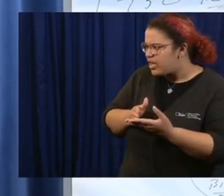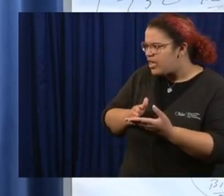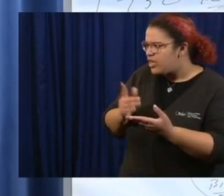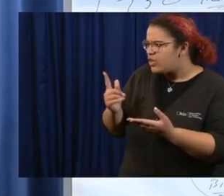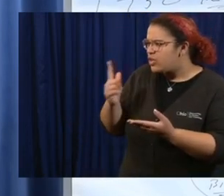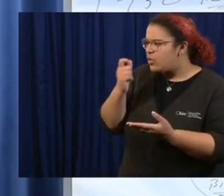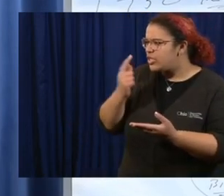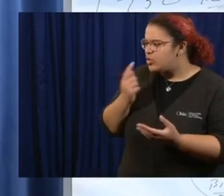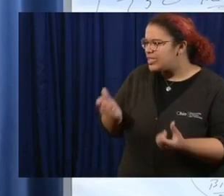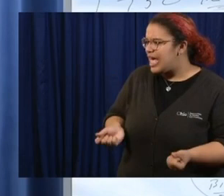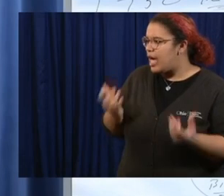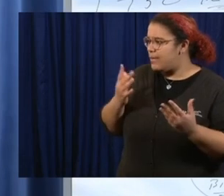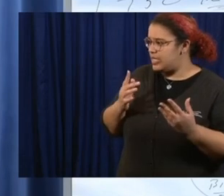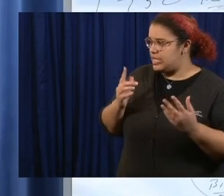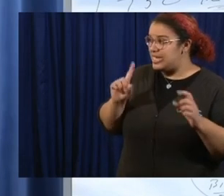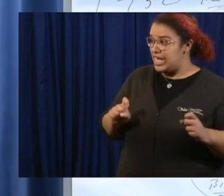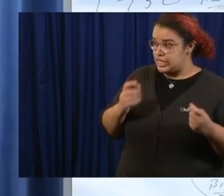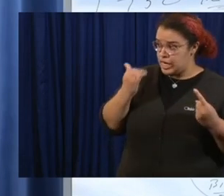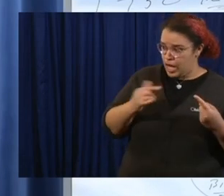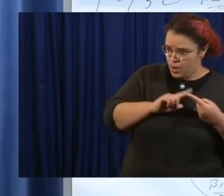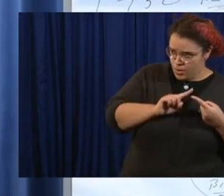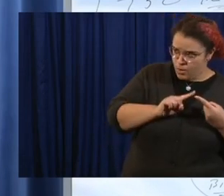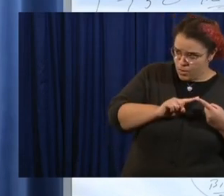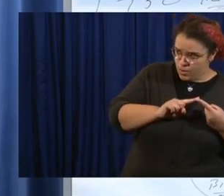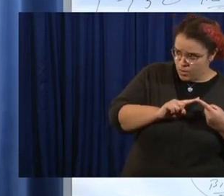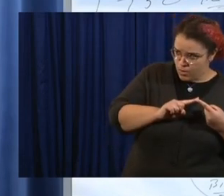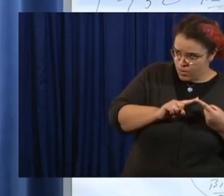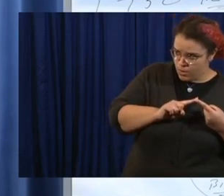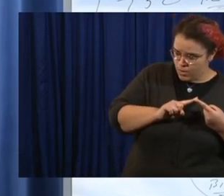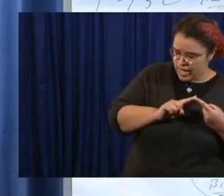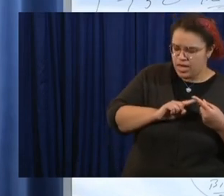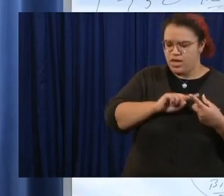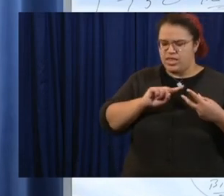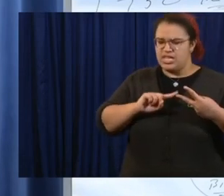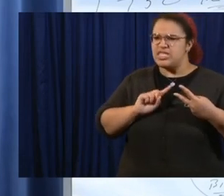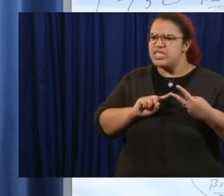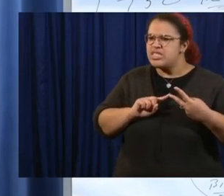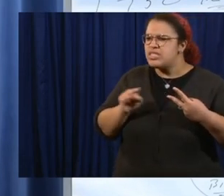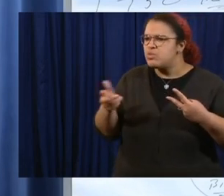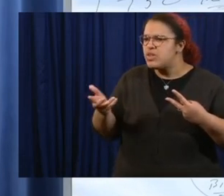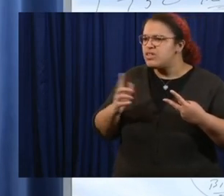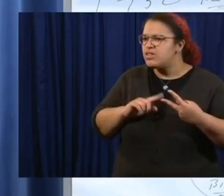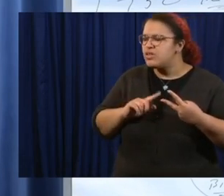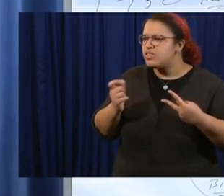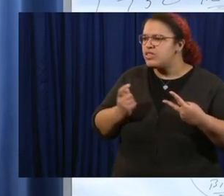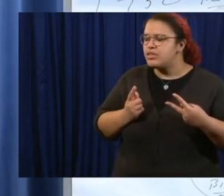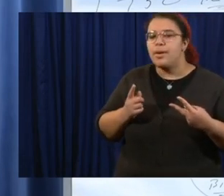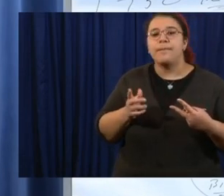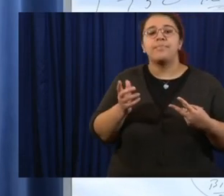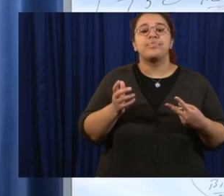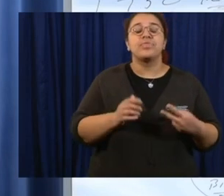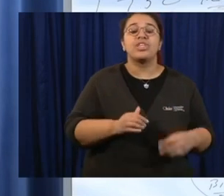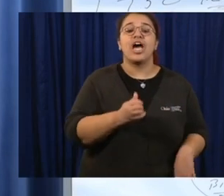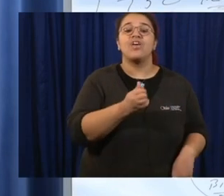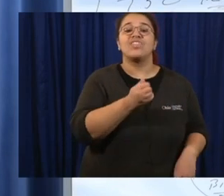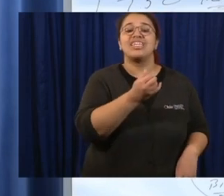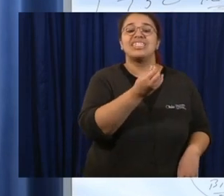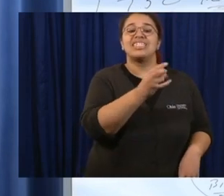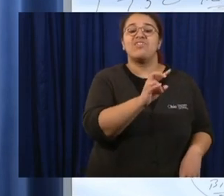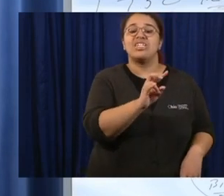how many tests are we doing now? Okay, that was one. Second question was what? How many of the